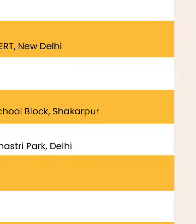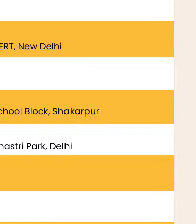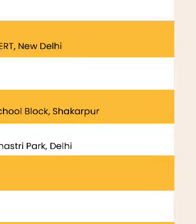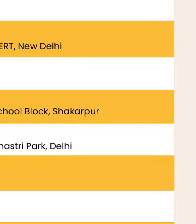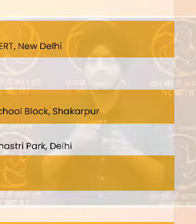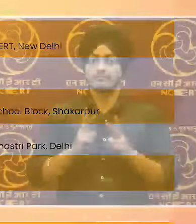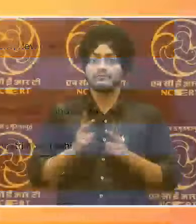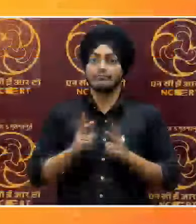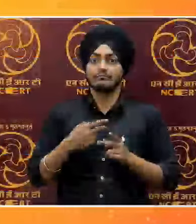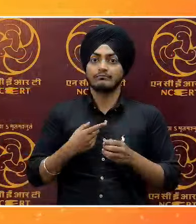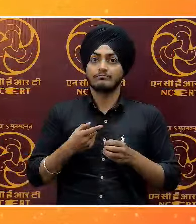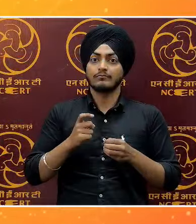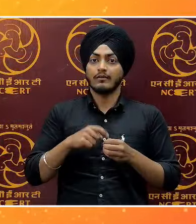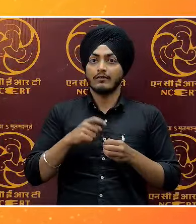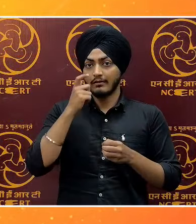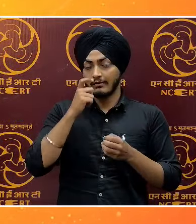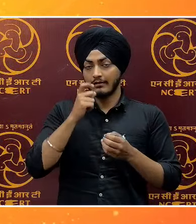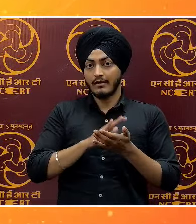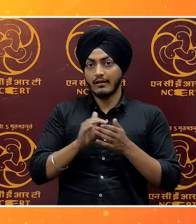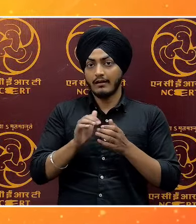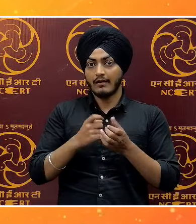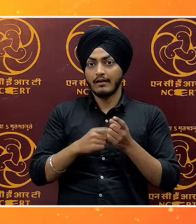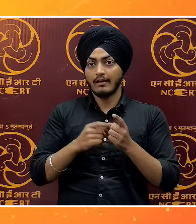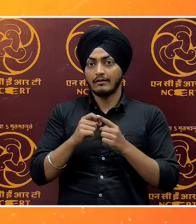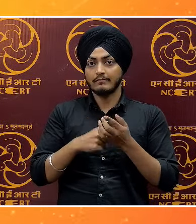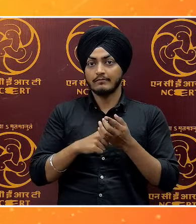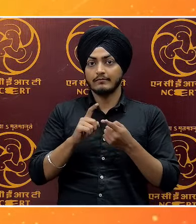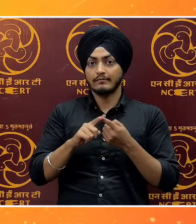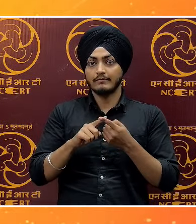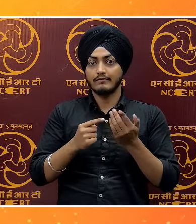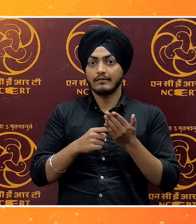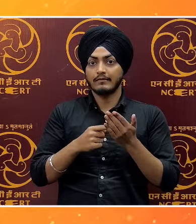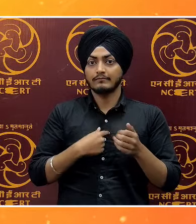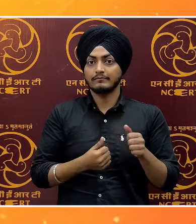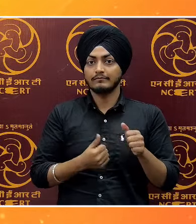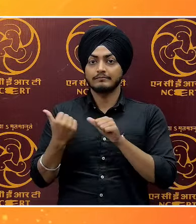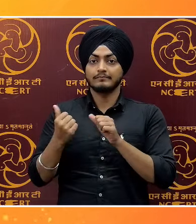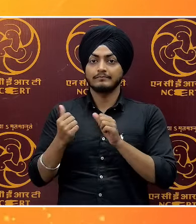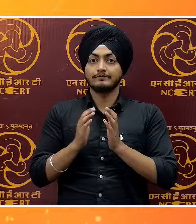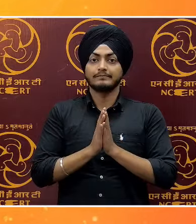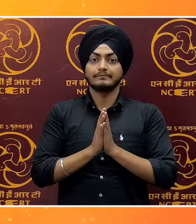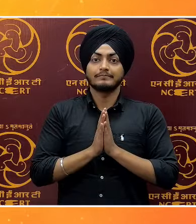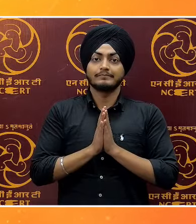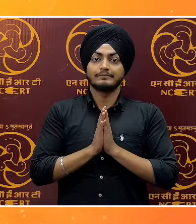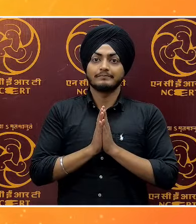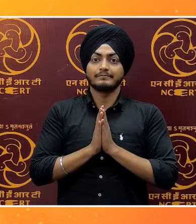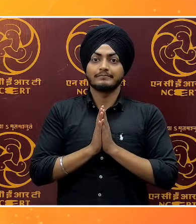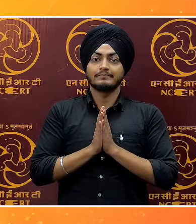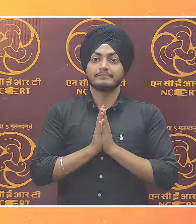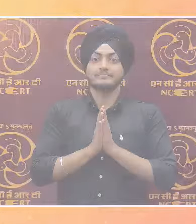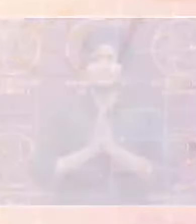tuned and do participate. This is me, Harpreet Kaur, signing off, and we'll join you shortly. Namaskar.